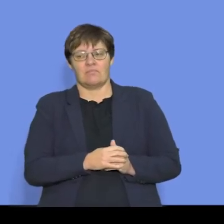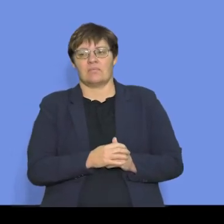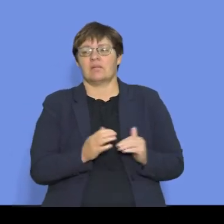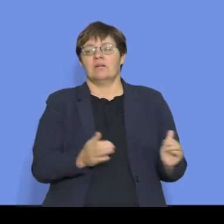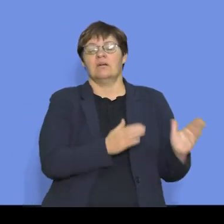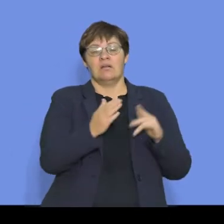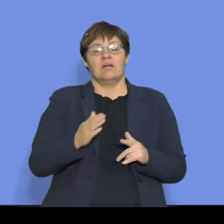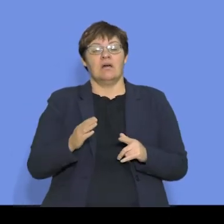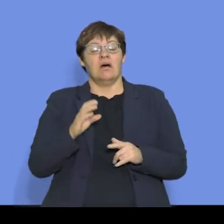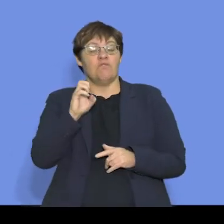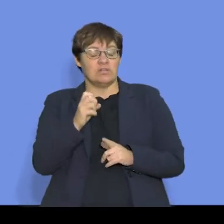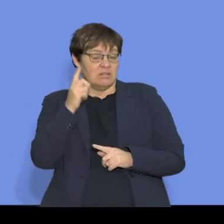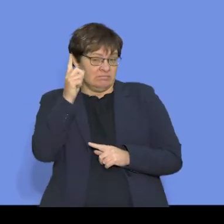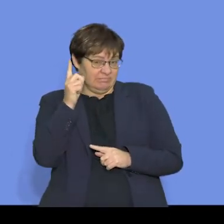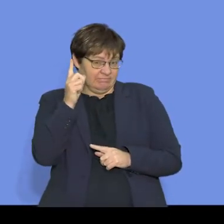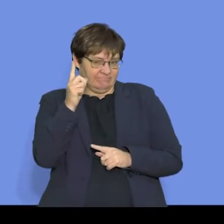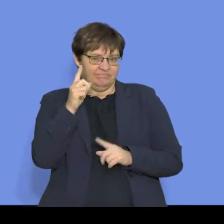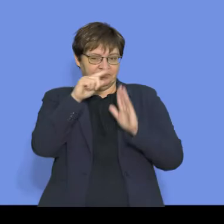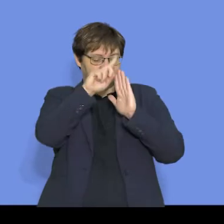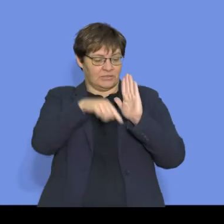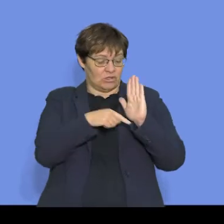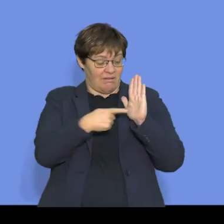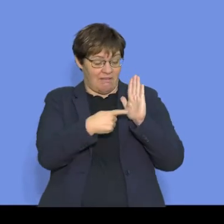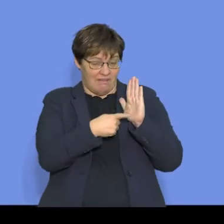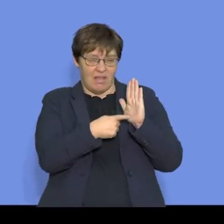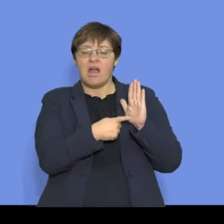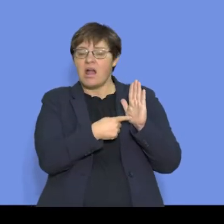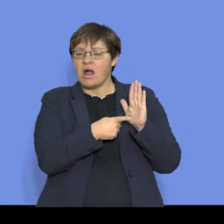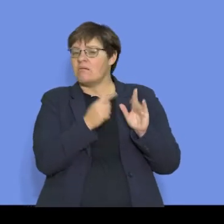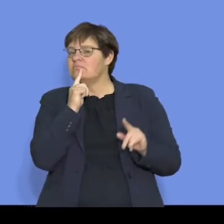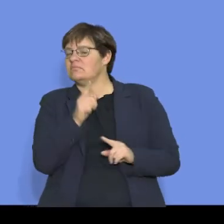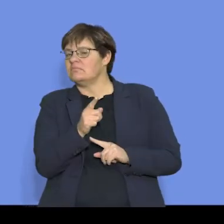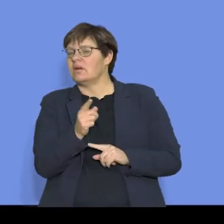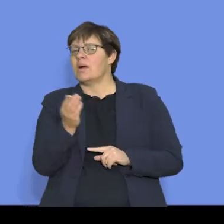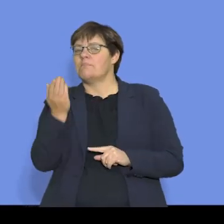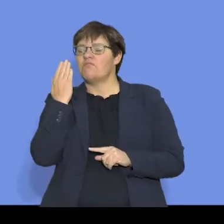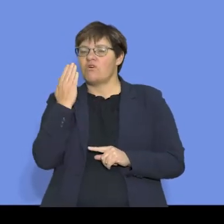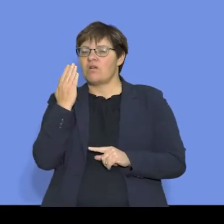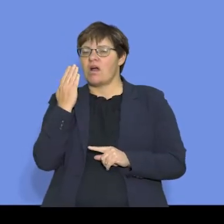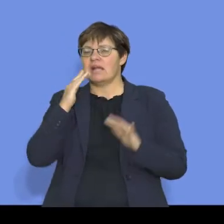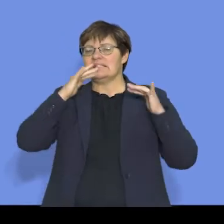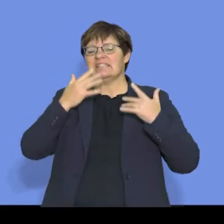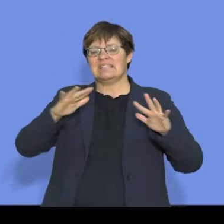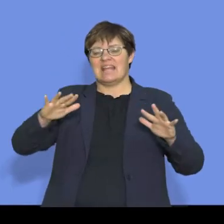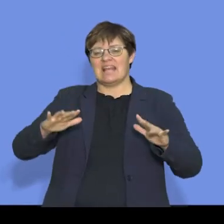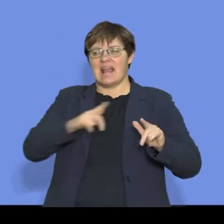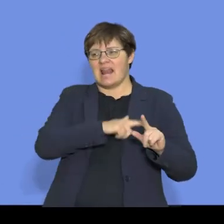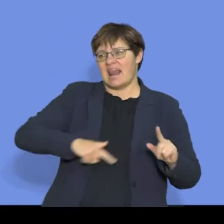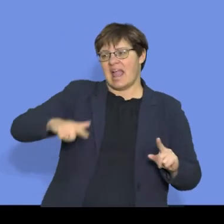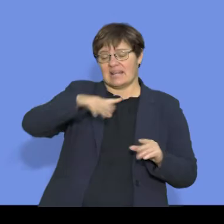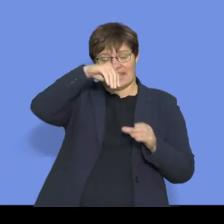Next one, the fossils above, which is in the picture, indicate that the area was once an inland sea.